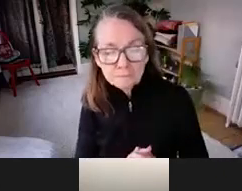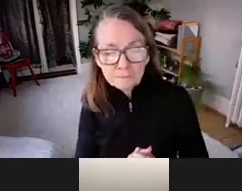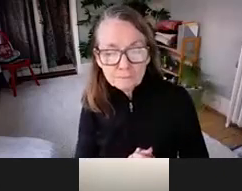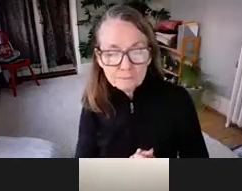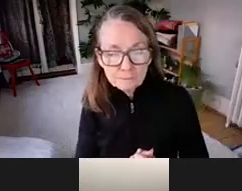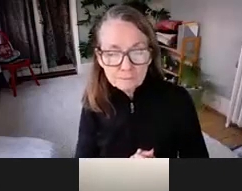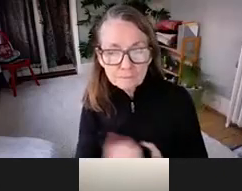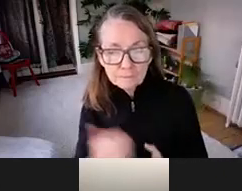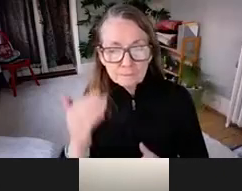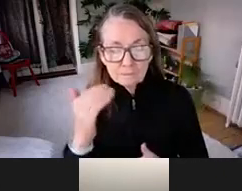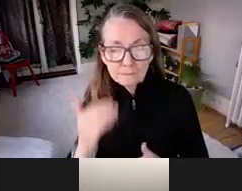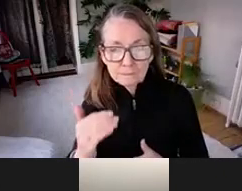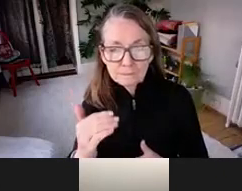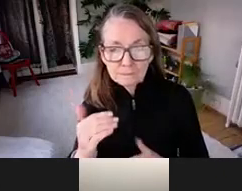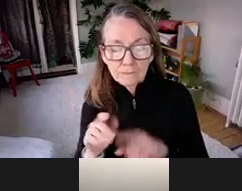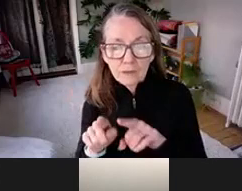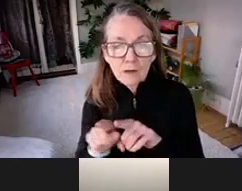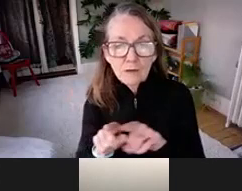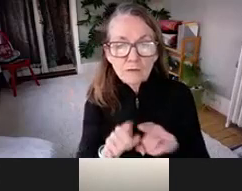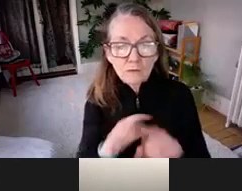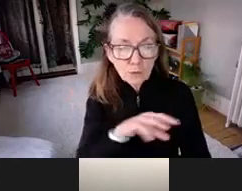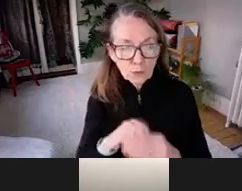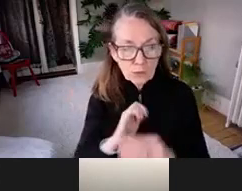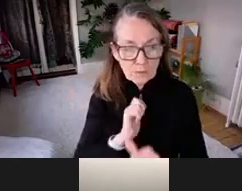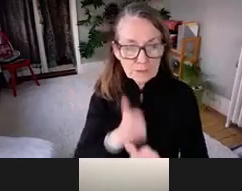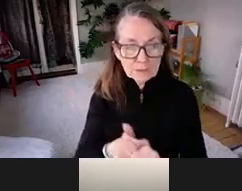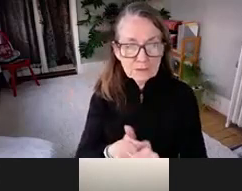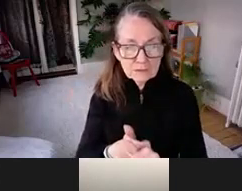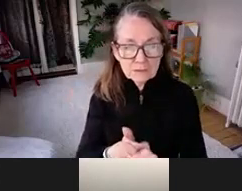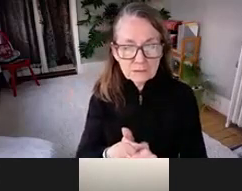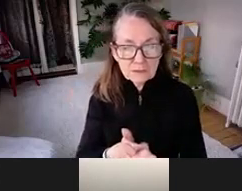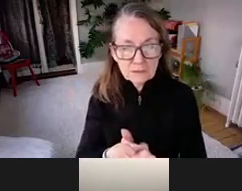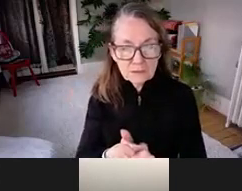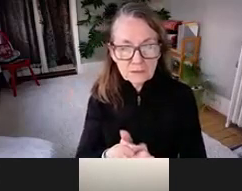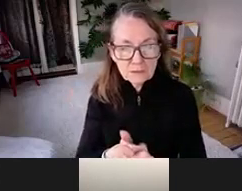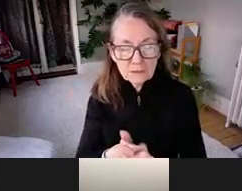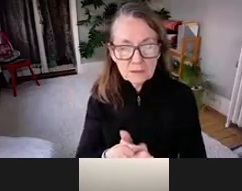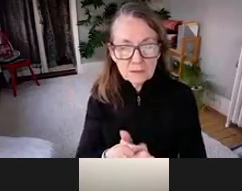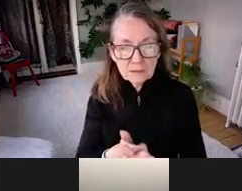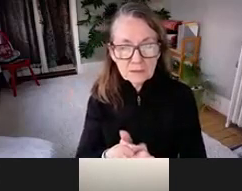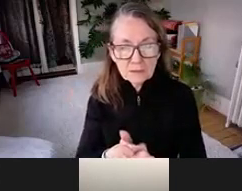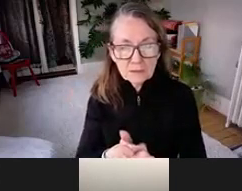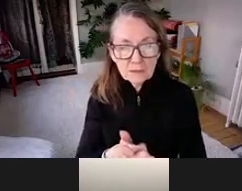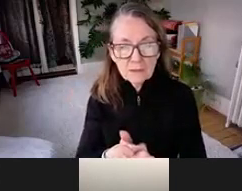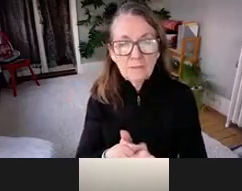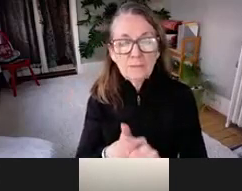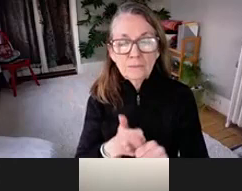And then I also included update about where we stood on the overall